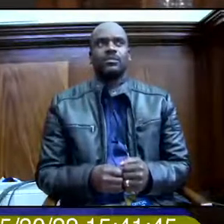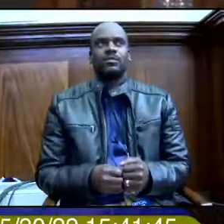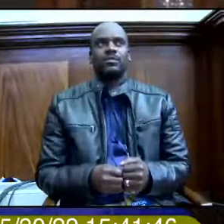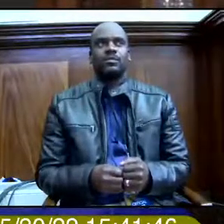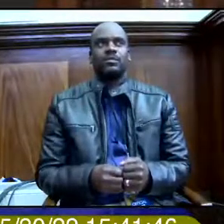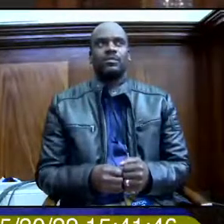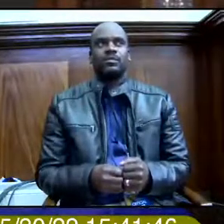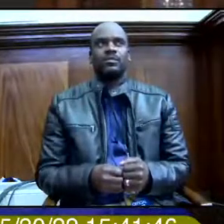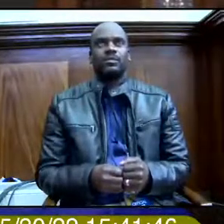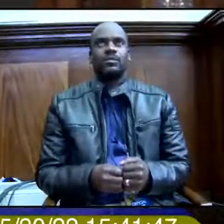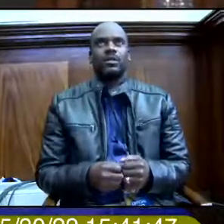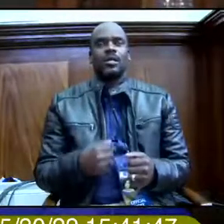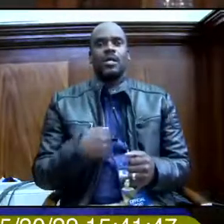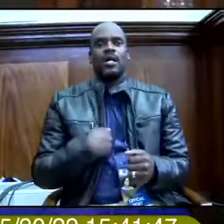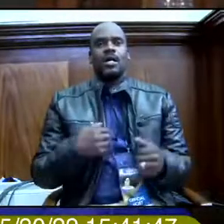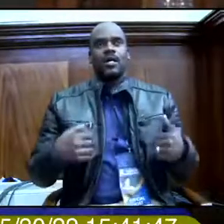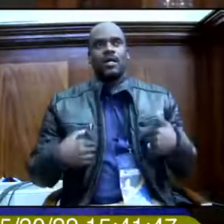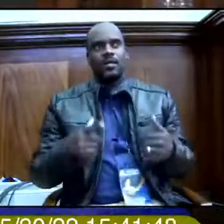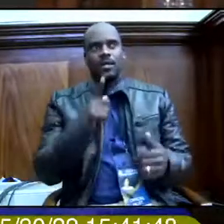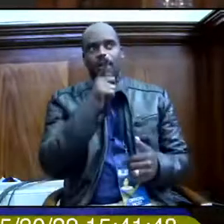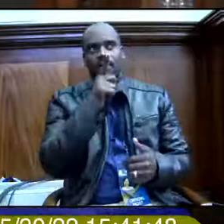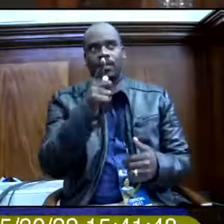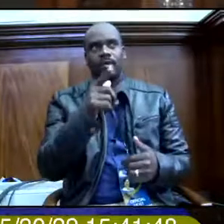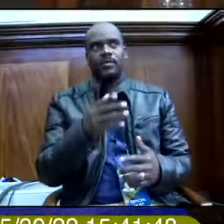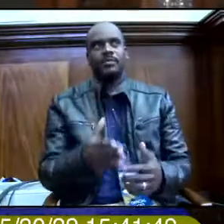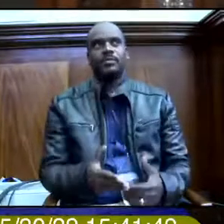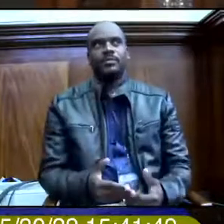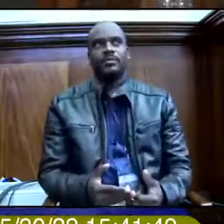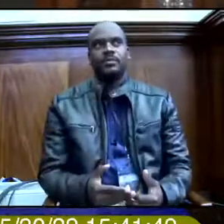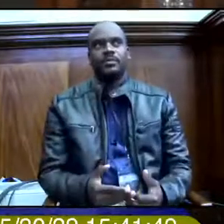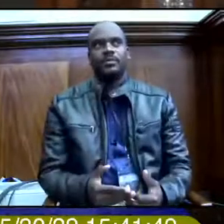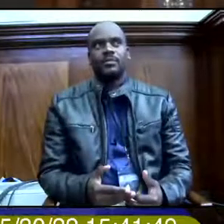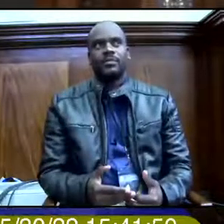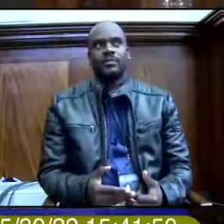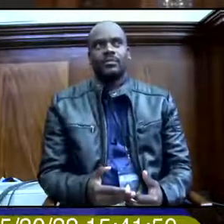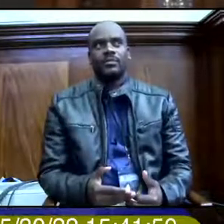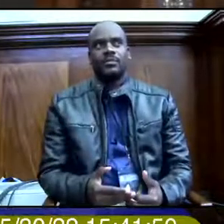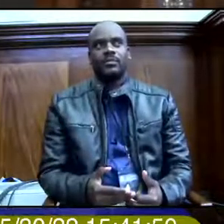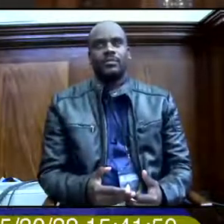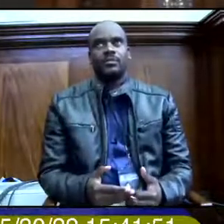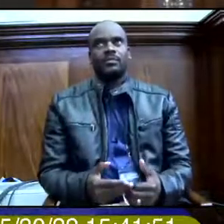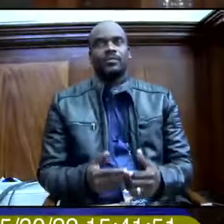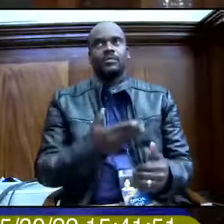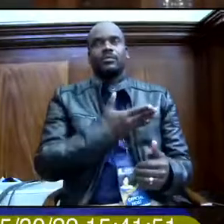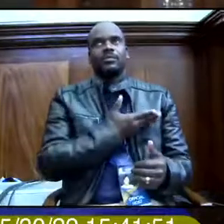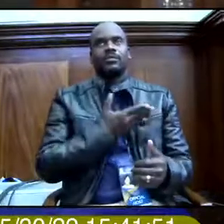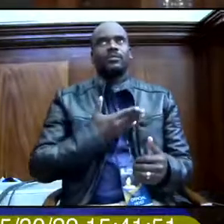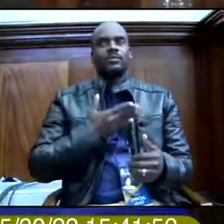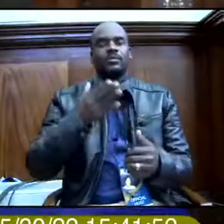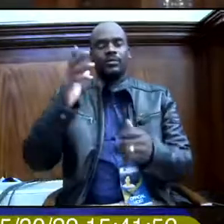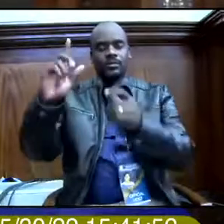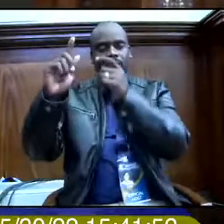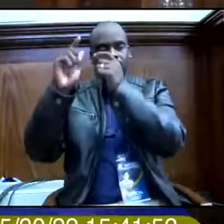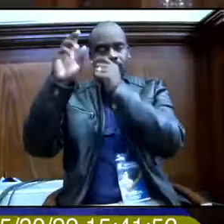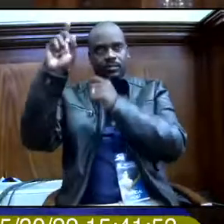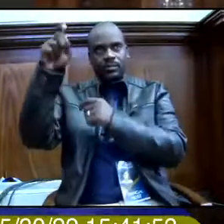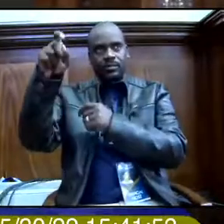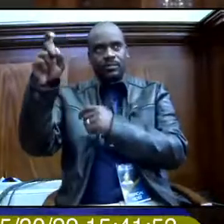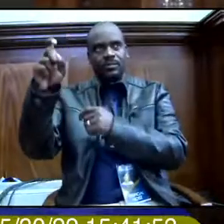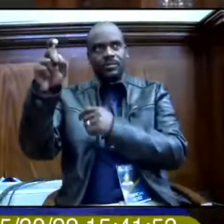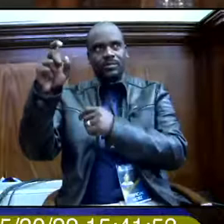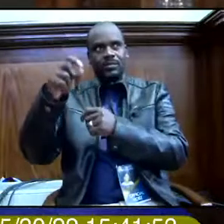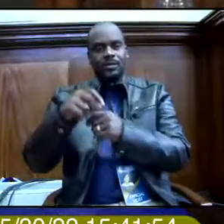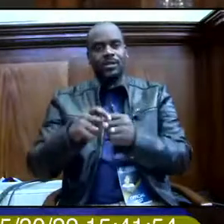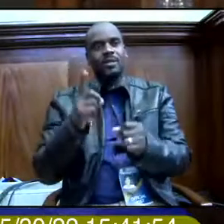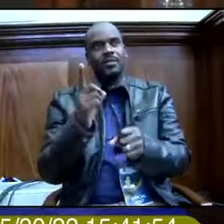let me start by saying program director and the speaker every time we will be told